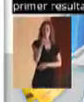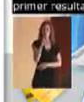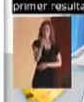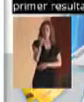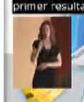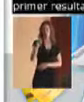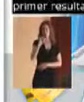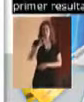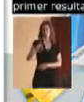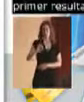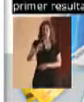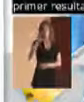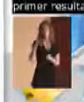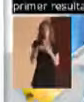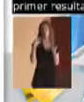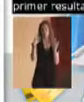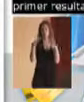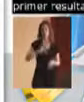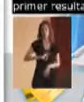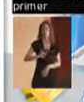the first result.